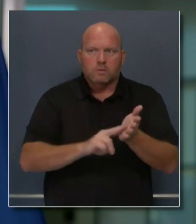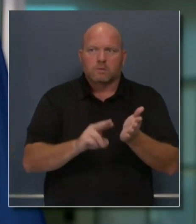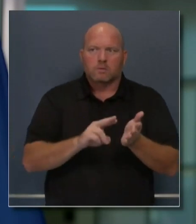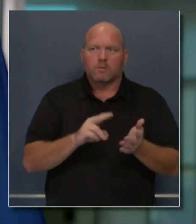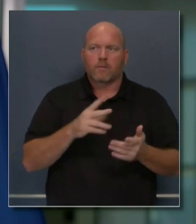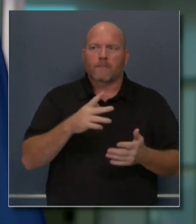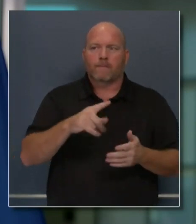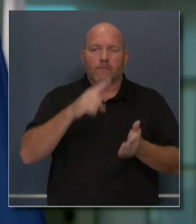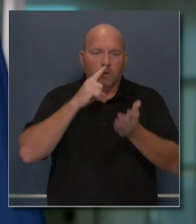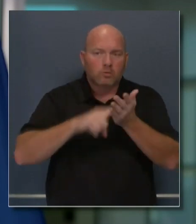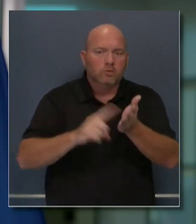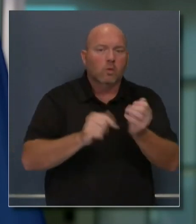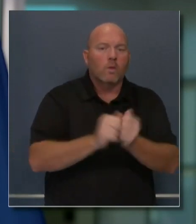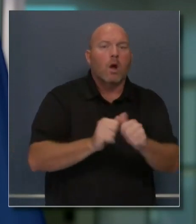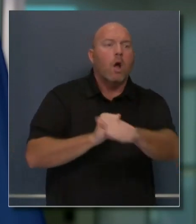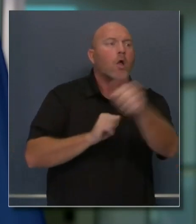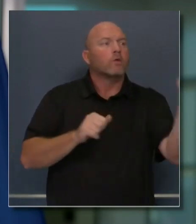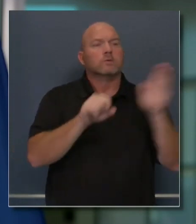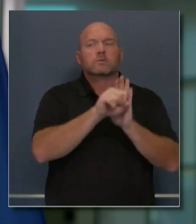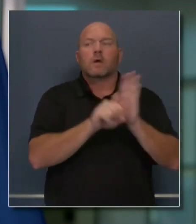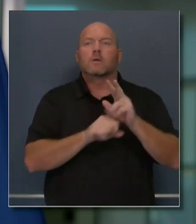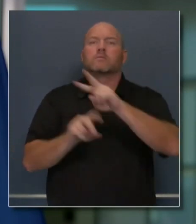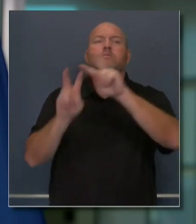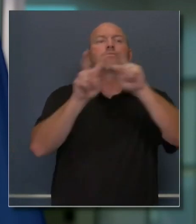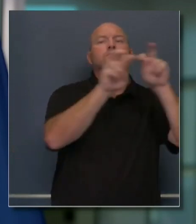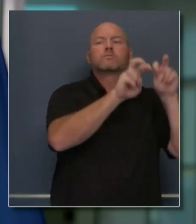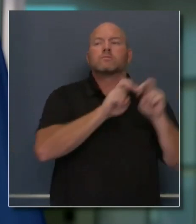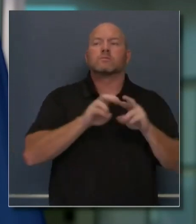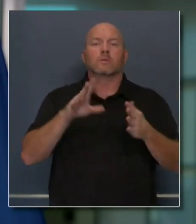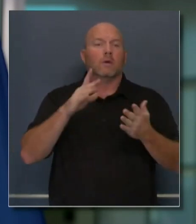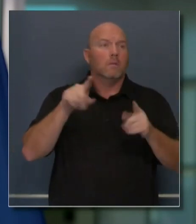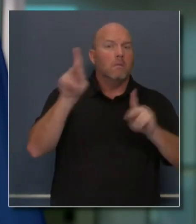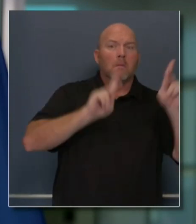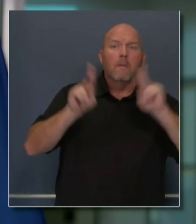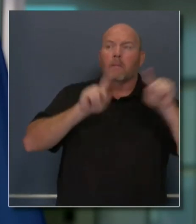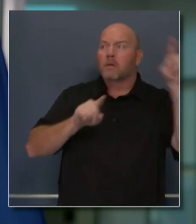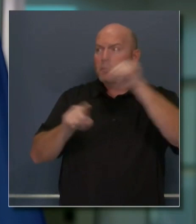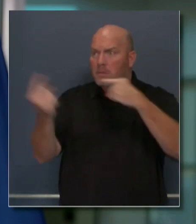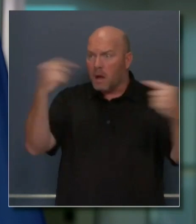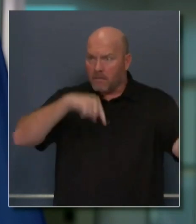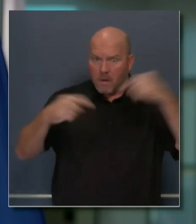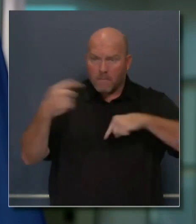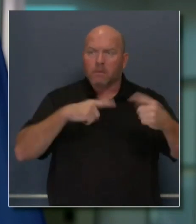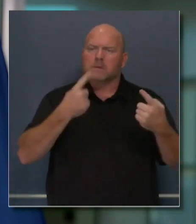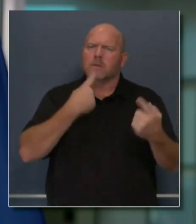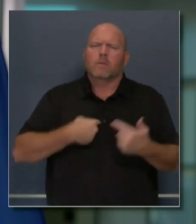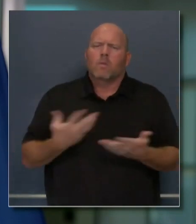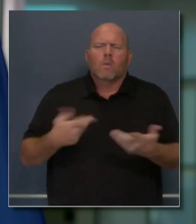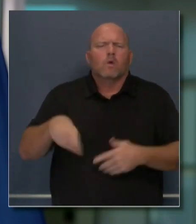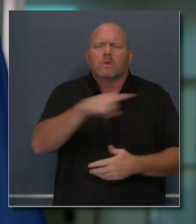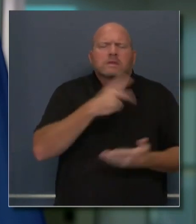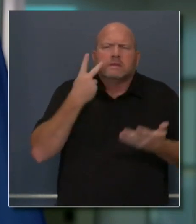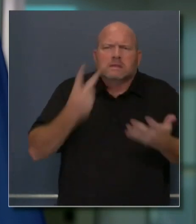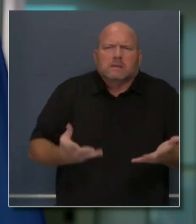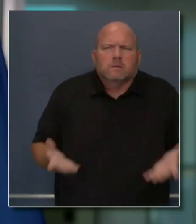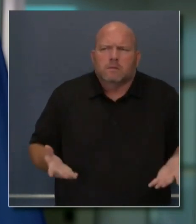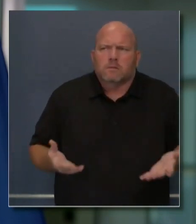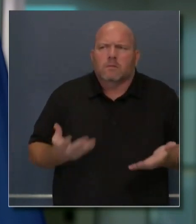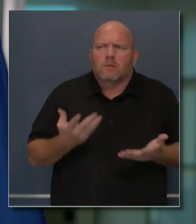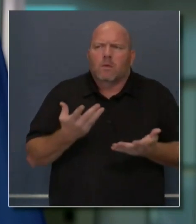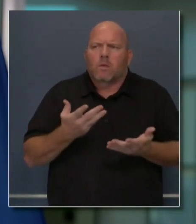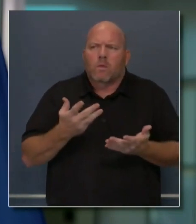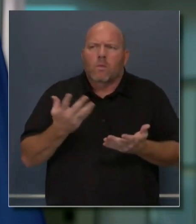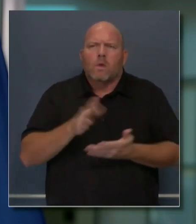learn more and not just making this an academic exercise. I want folks to come back and tell me what they saw, what their own experience